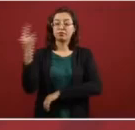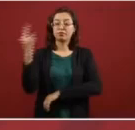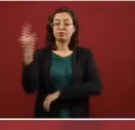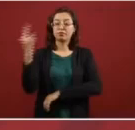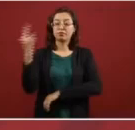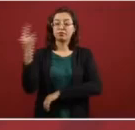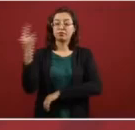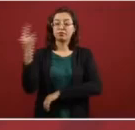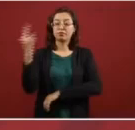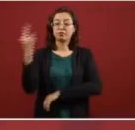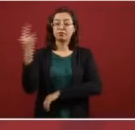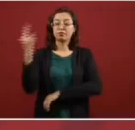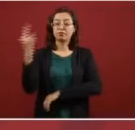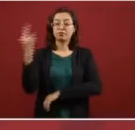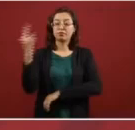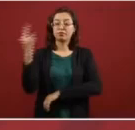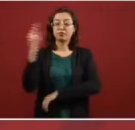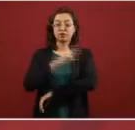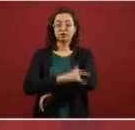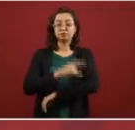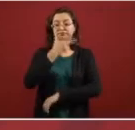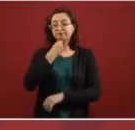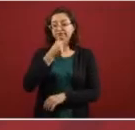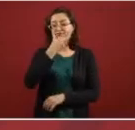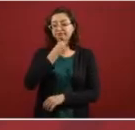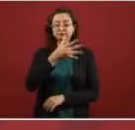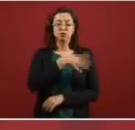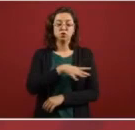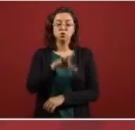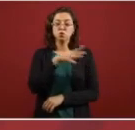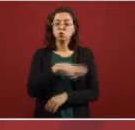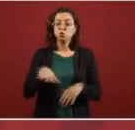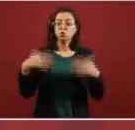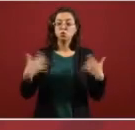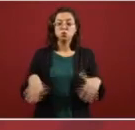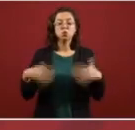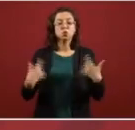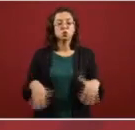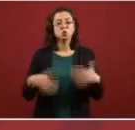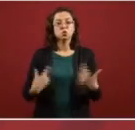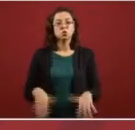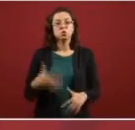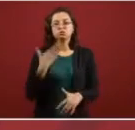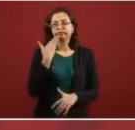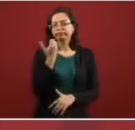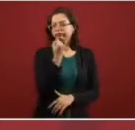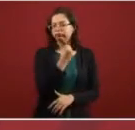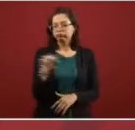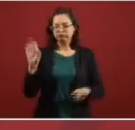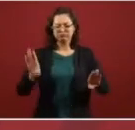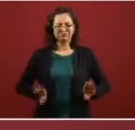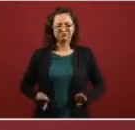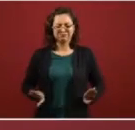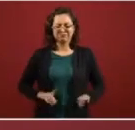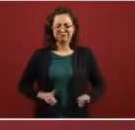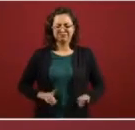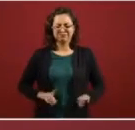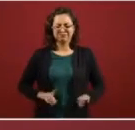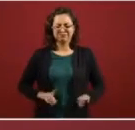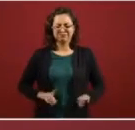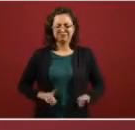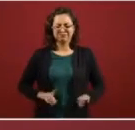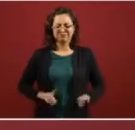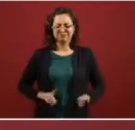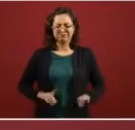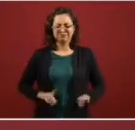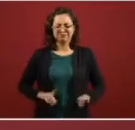unit was an exceptional person. Estamos muy agradecidos con la Fuerza Aérea de México, siempre su profesionalismo impresionante, una sangre fría. And